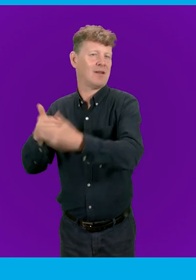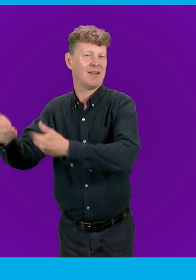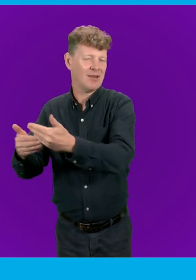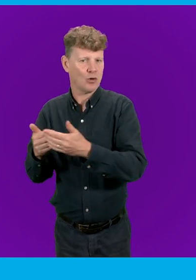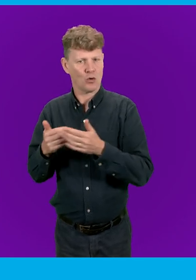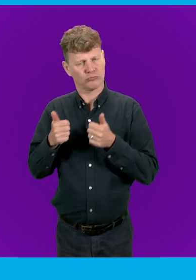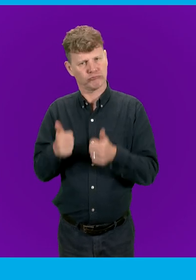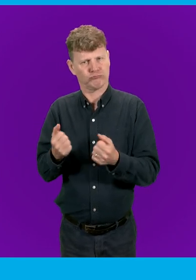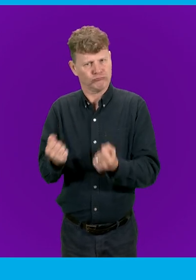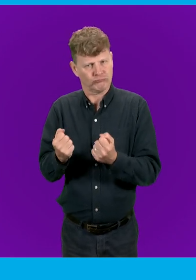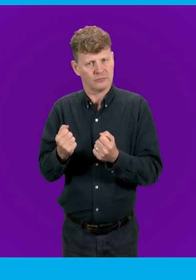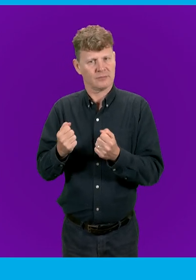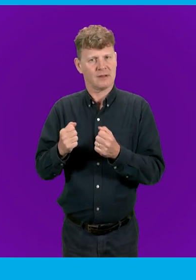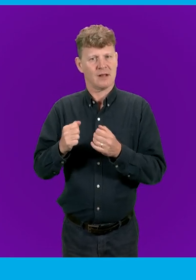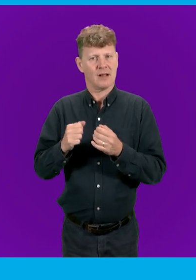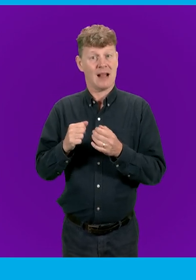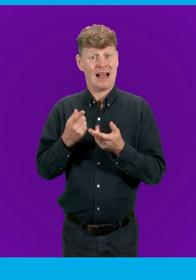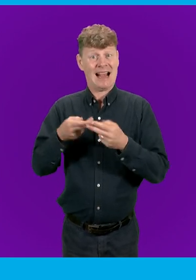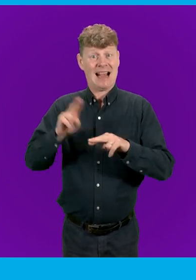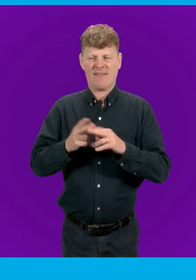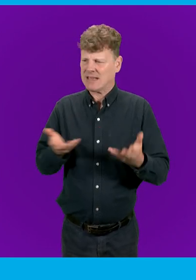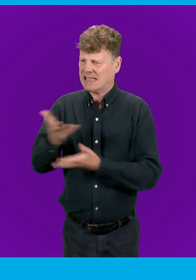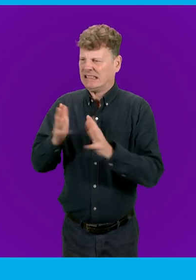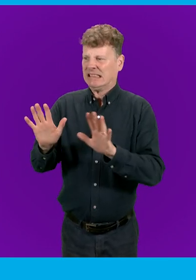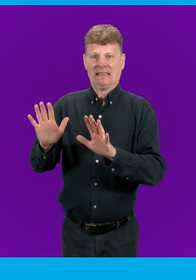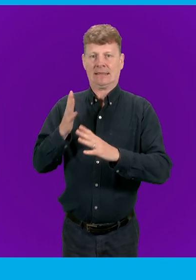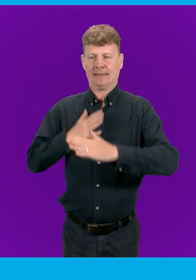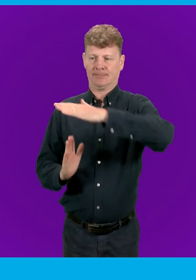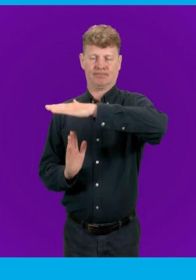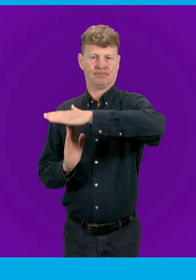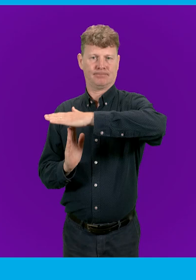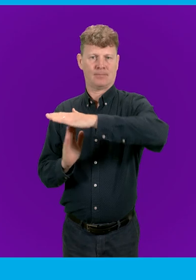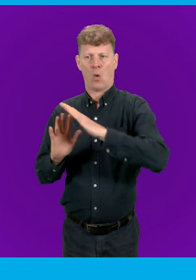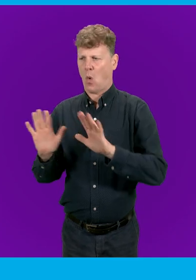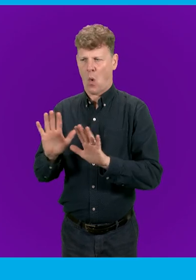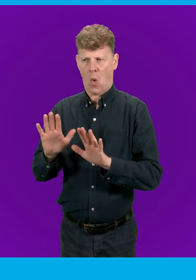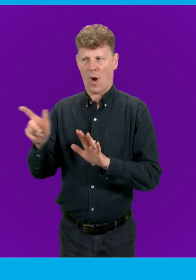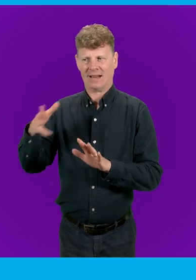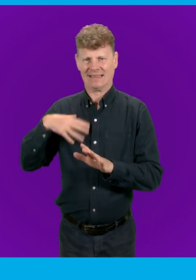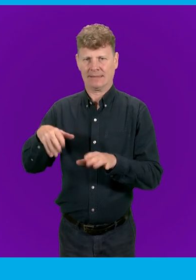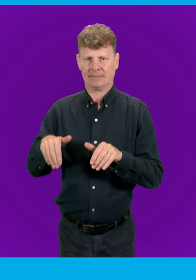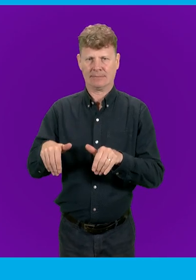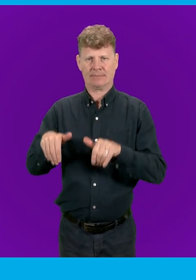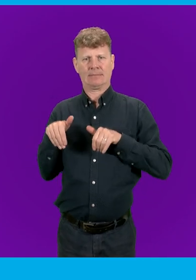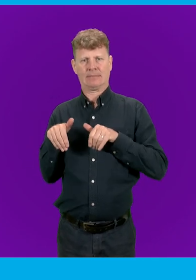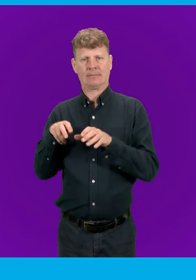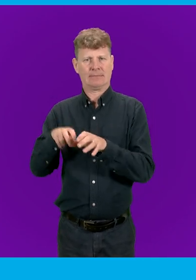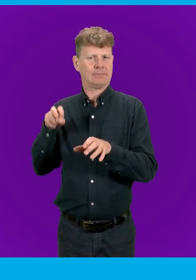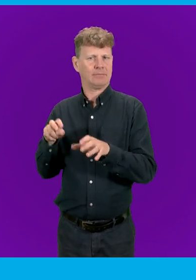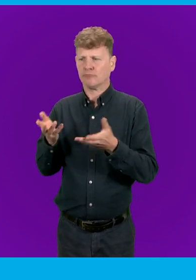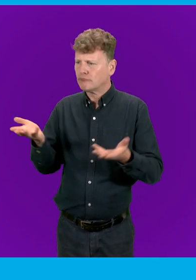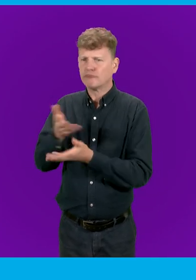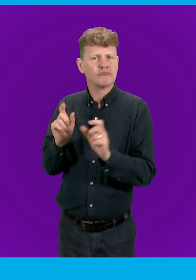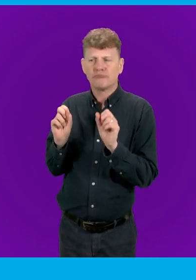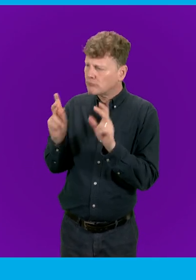arrangements, so we knew if we needed a moment out or if we wanted to take a step back, that we could, and everything we